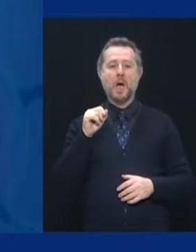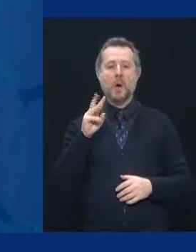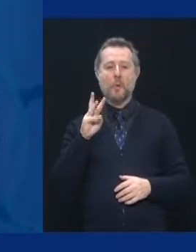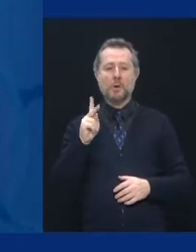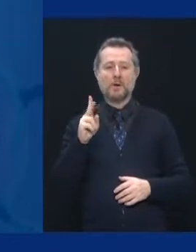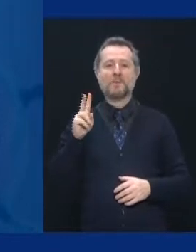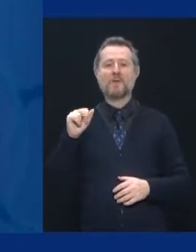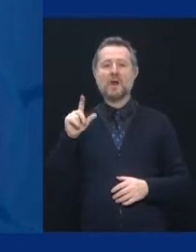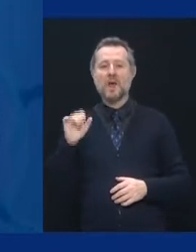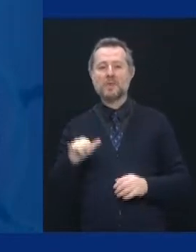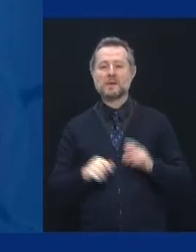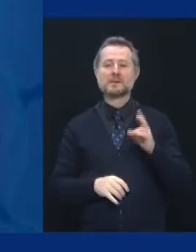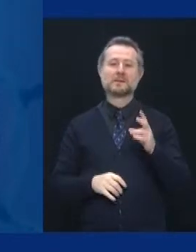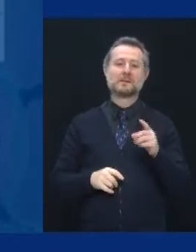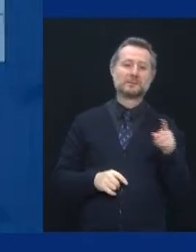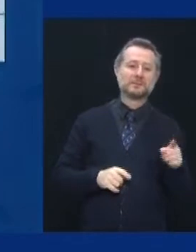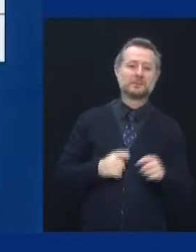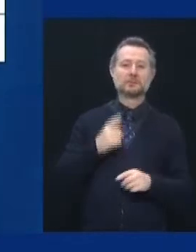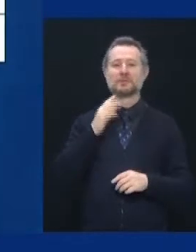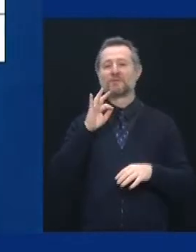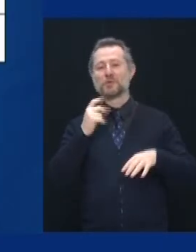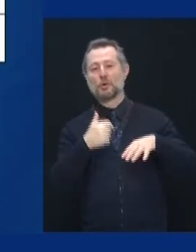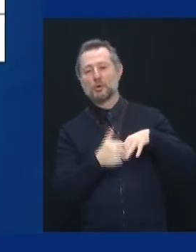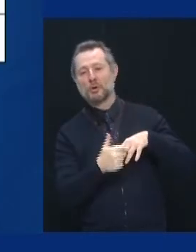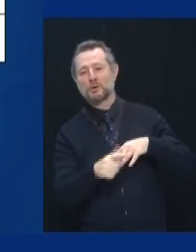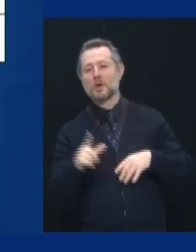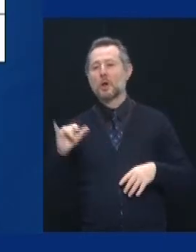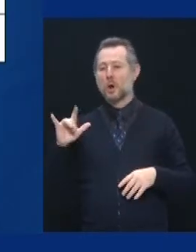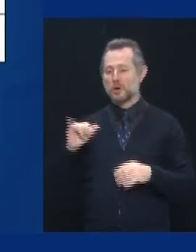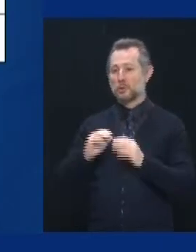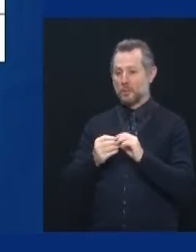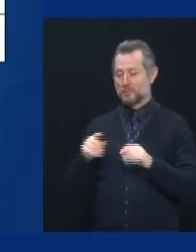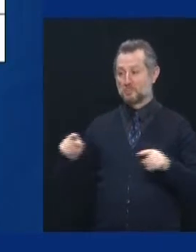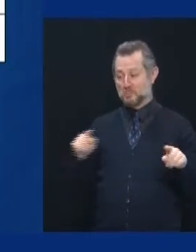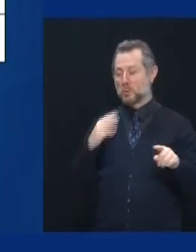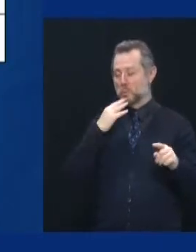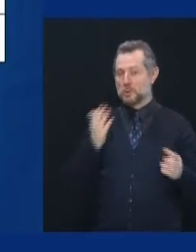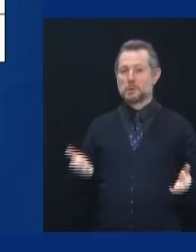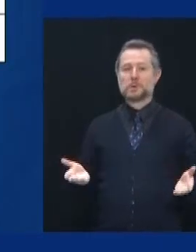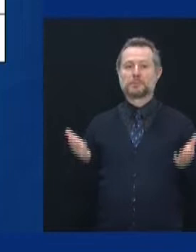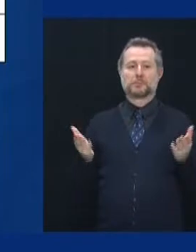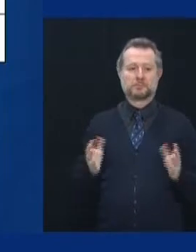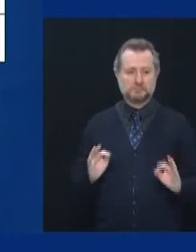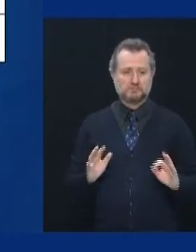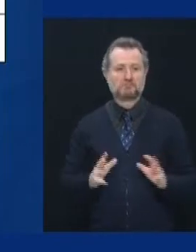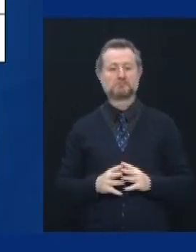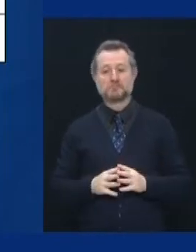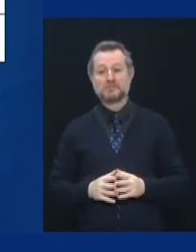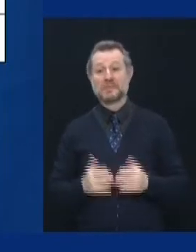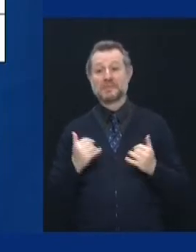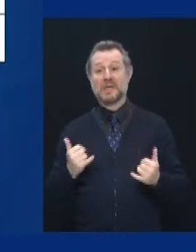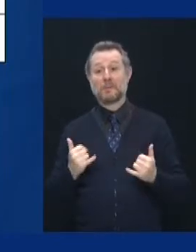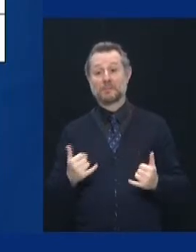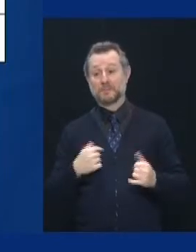Lakes, Western New York. But you see the variance. If you look by